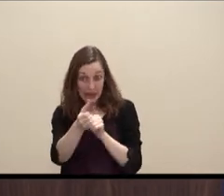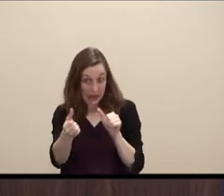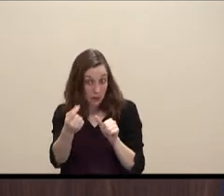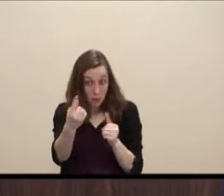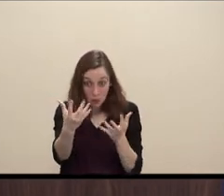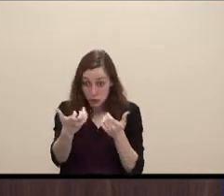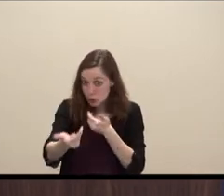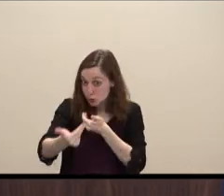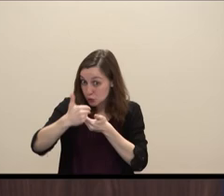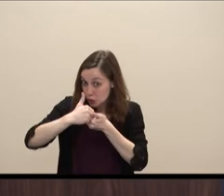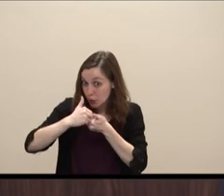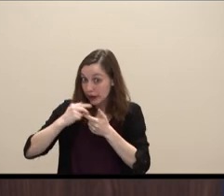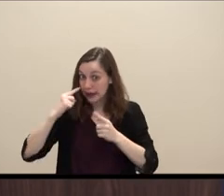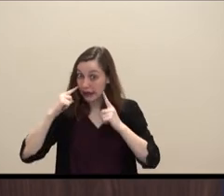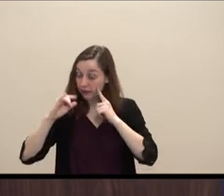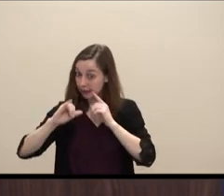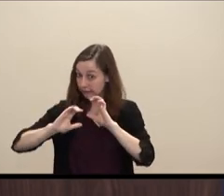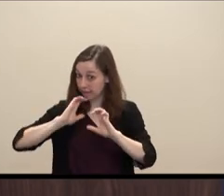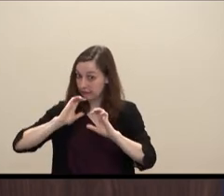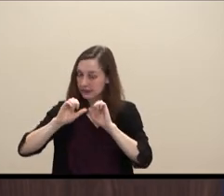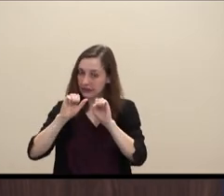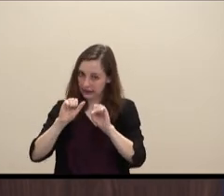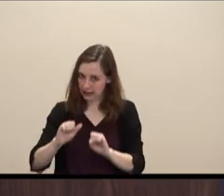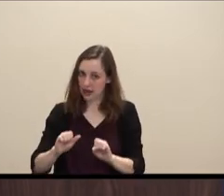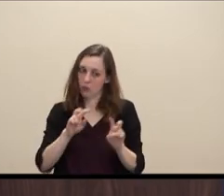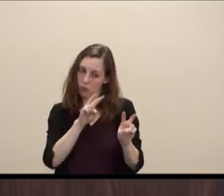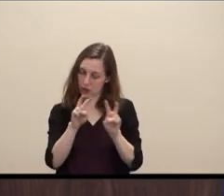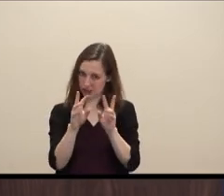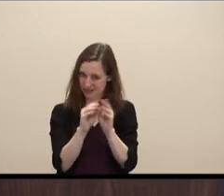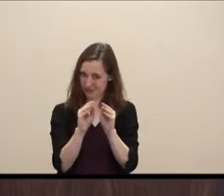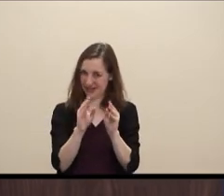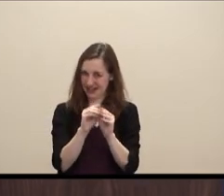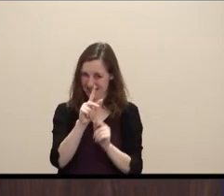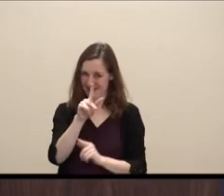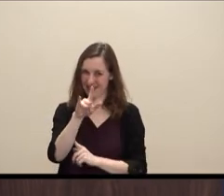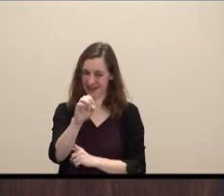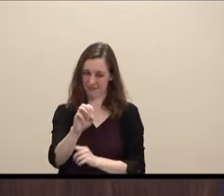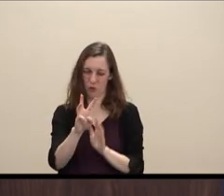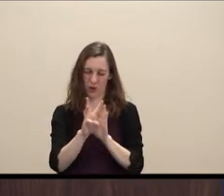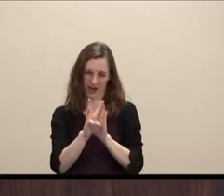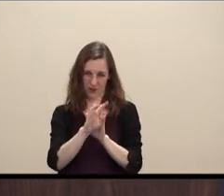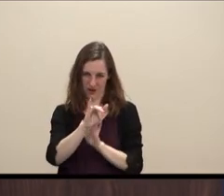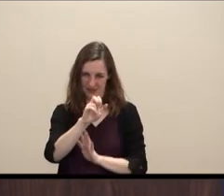that conversation can watch the meeting live at